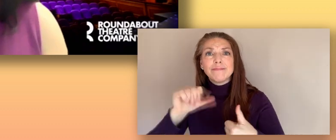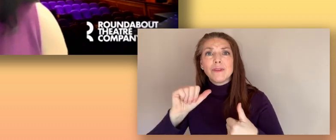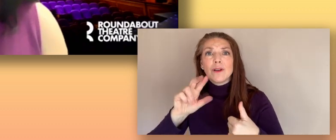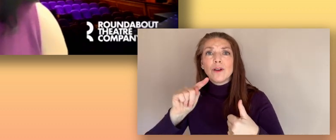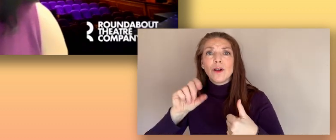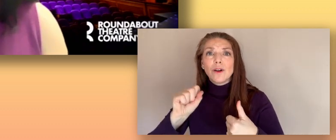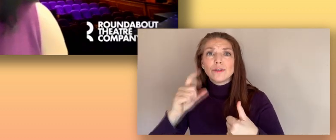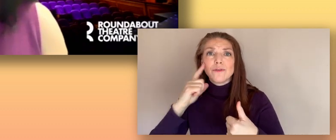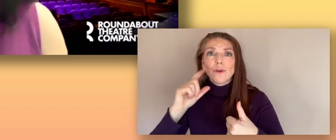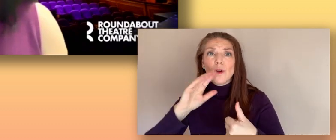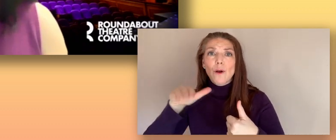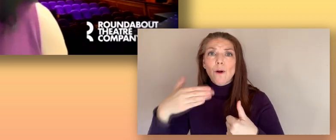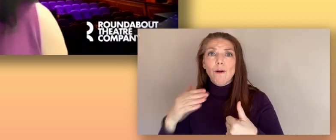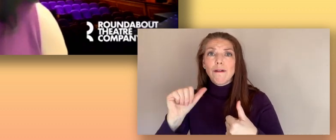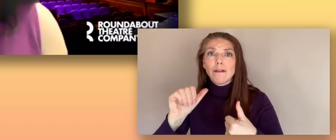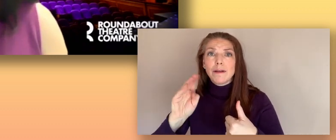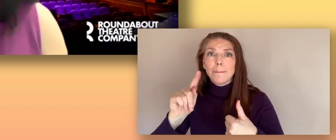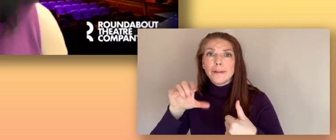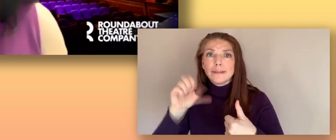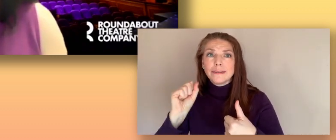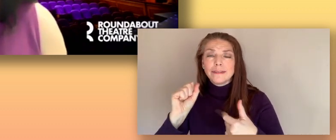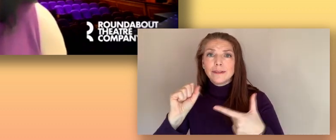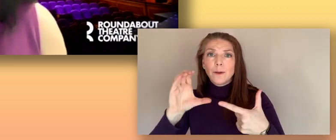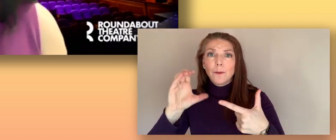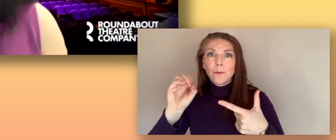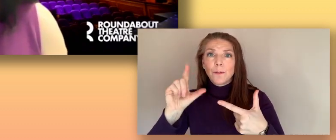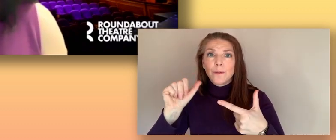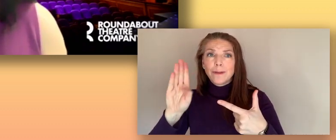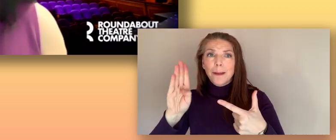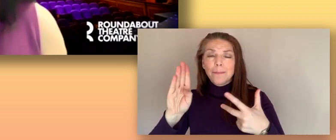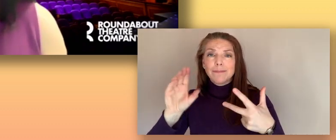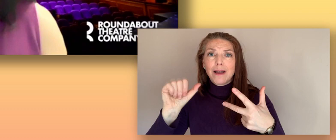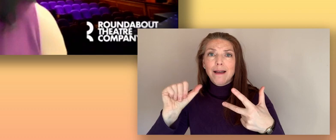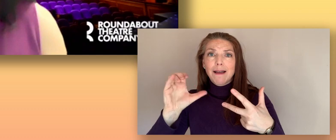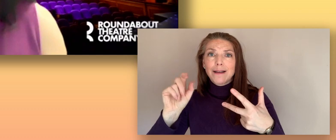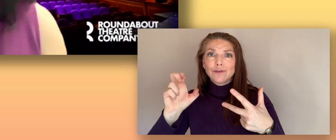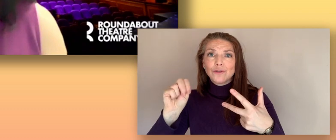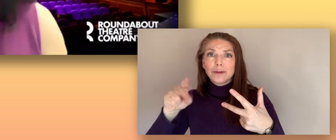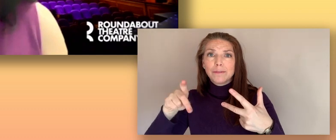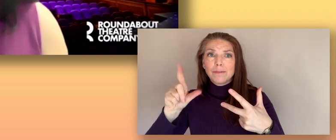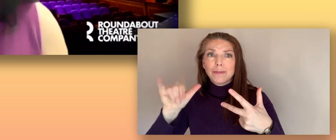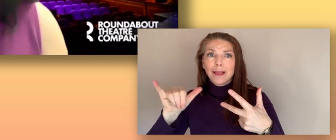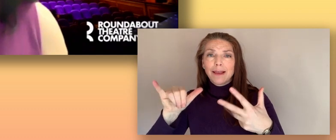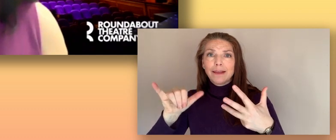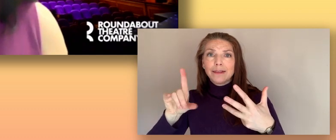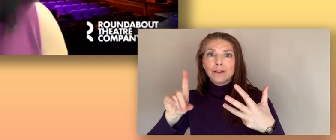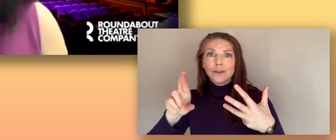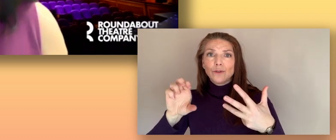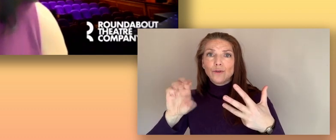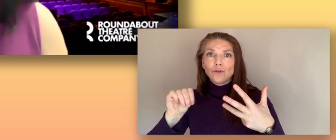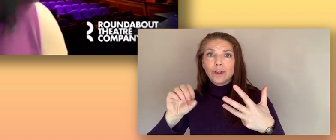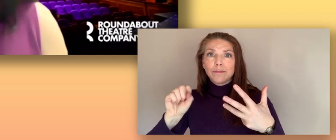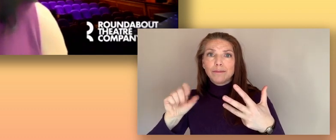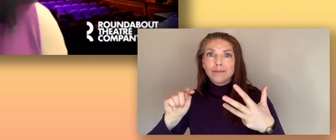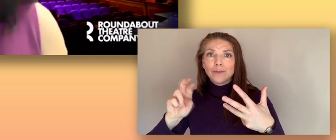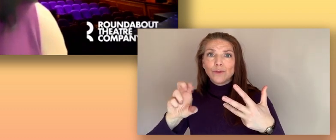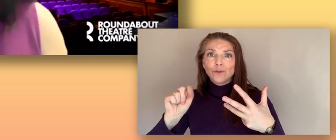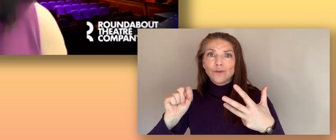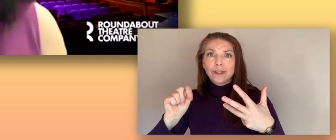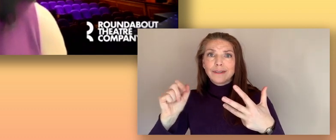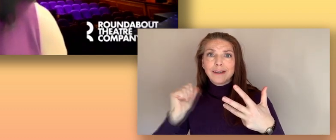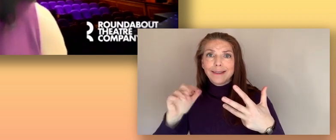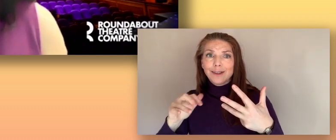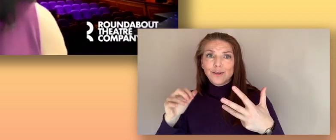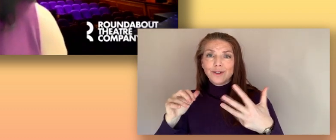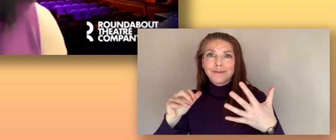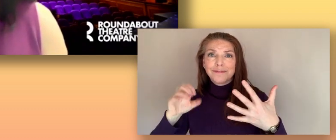Arts for All Abilities Consortium, CoLab, Action Play, Dream Street Theater Company, and